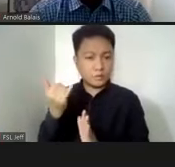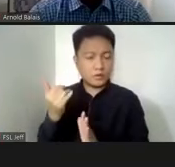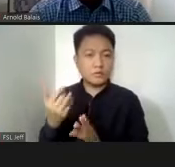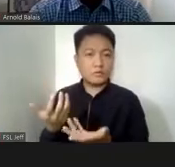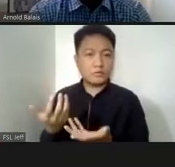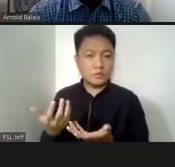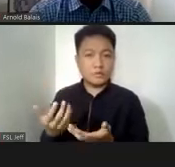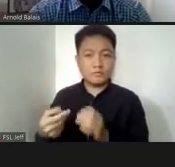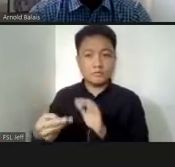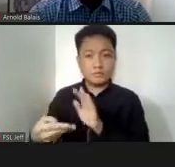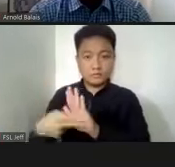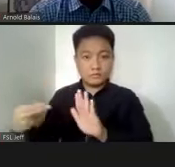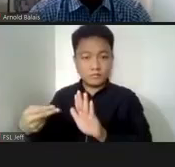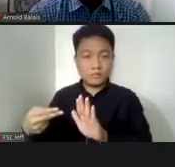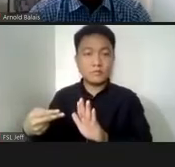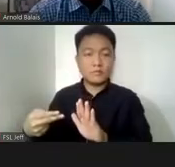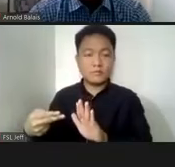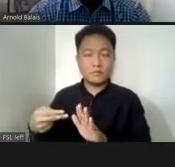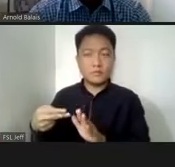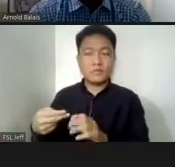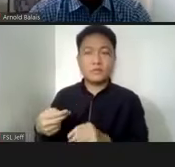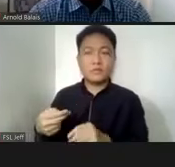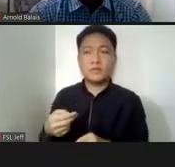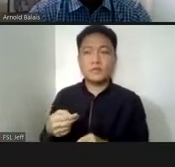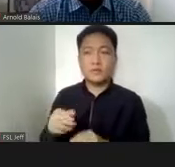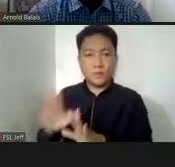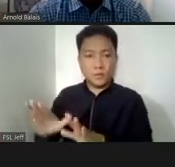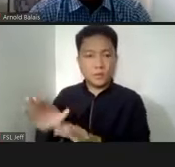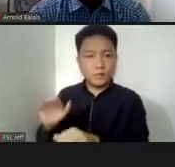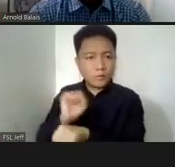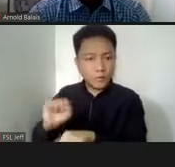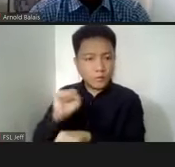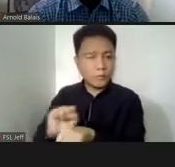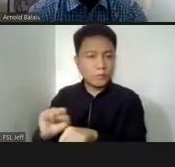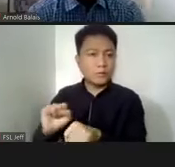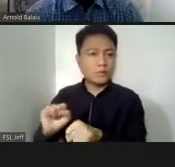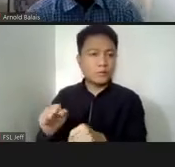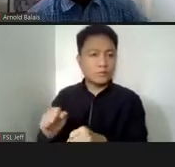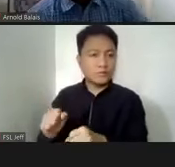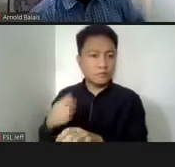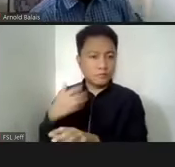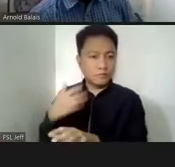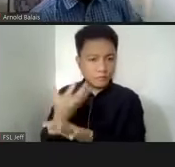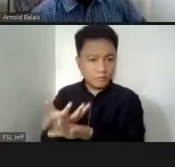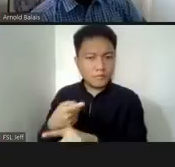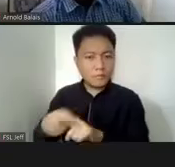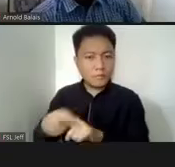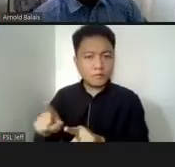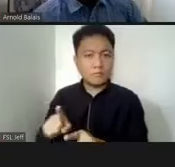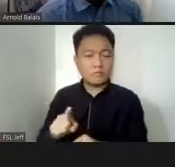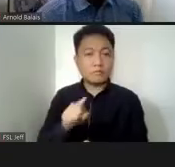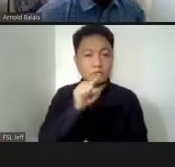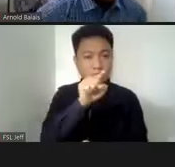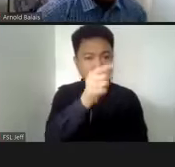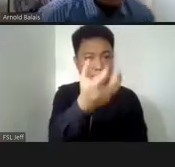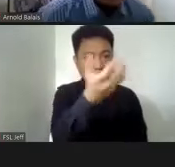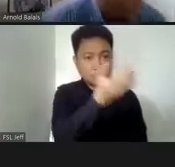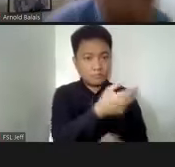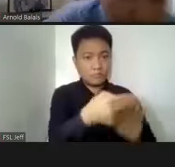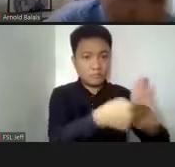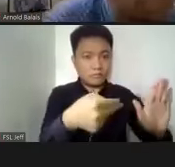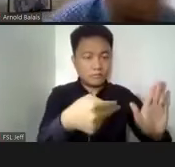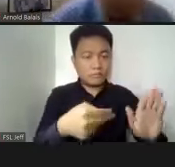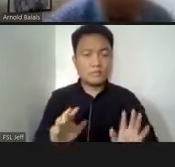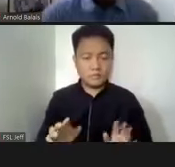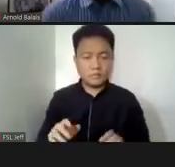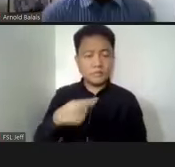of the Coffee Council, we are lobbying for that to our Department of Agriculture and Department of Trade and Industry.